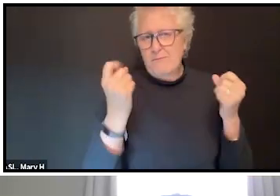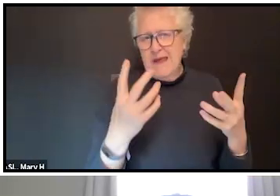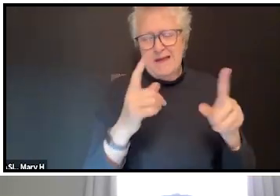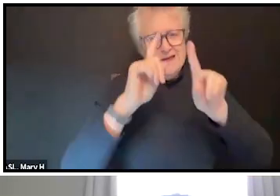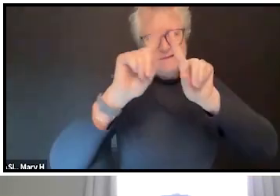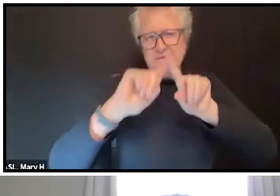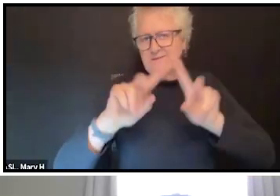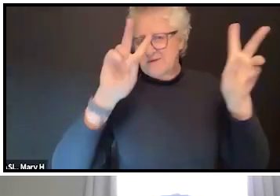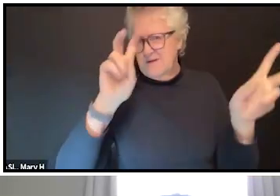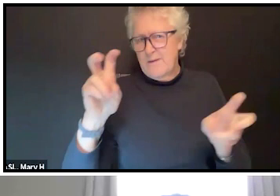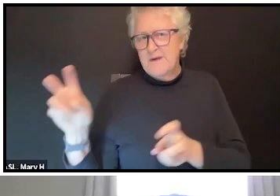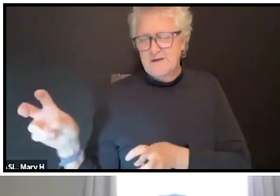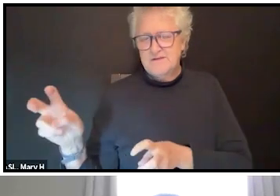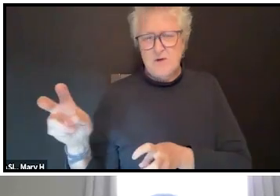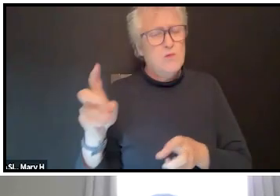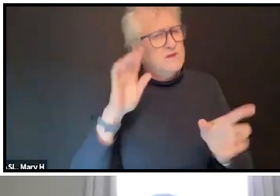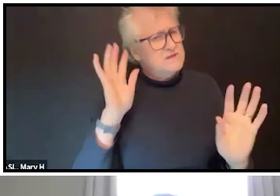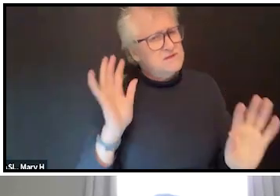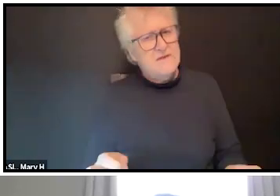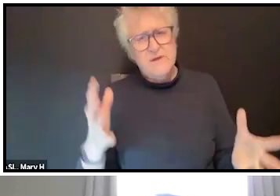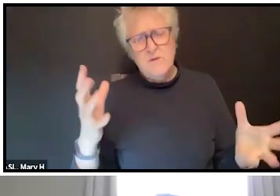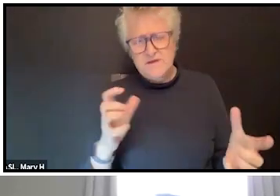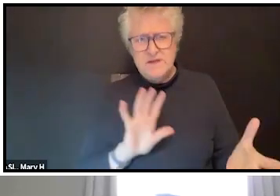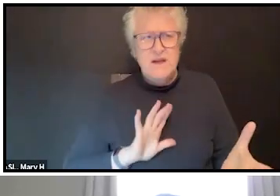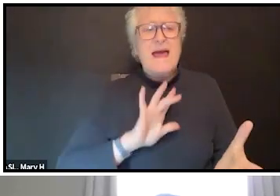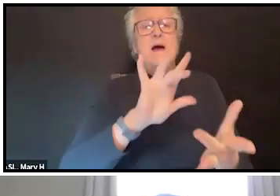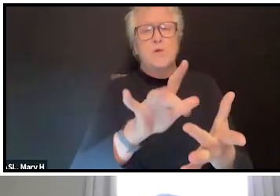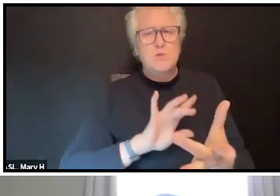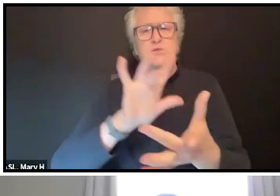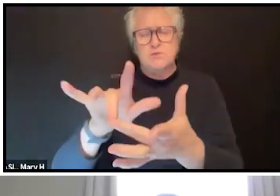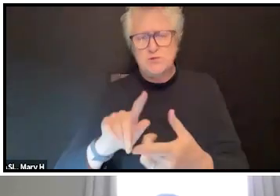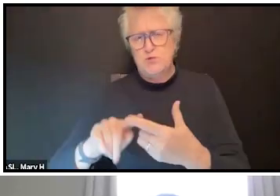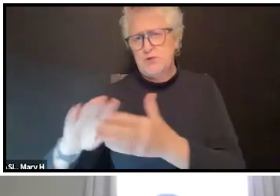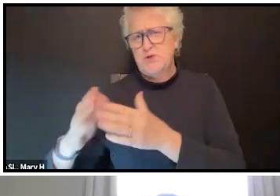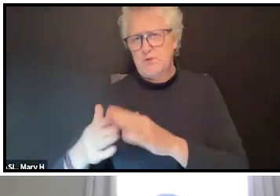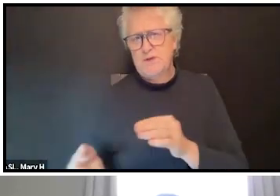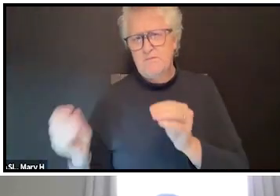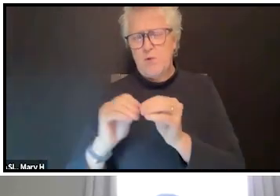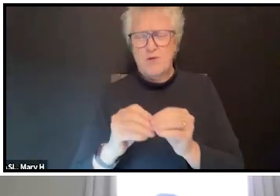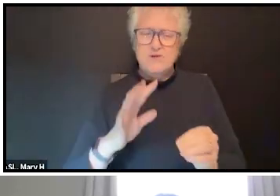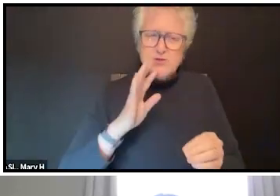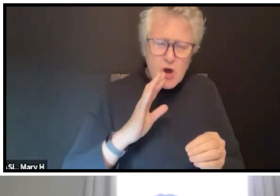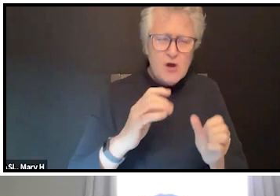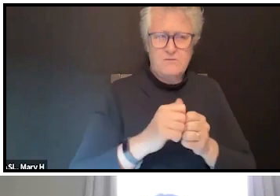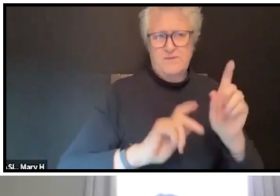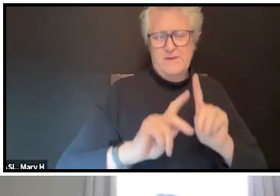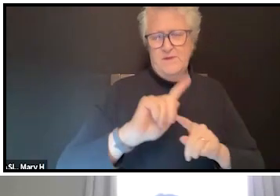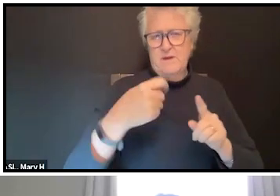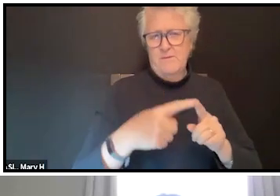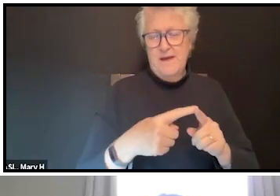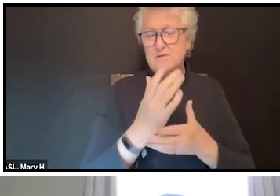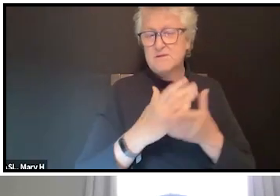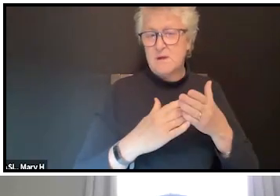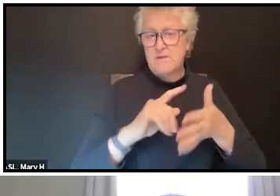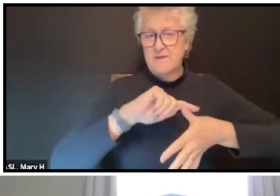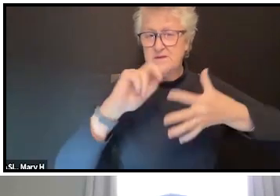So we definitely want to get out in the community more and talk with everybody about some of these topics,